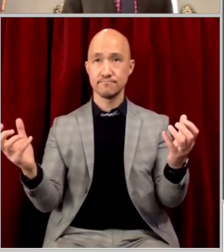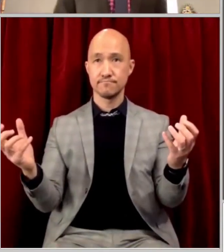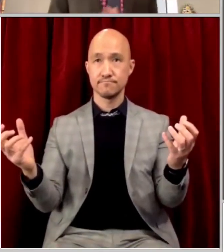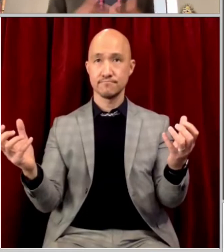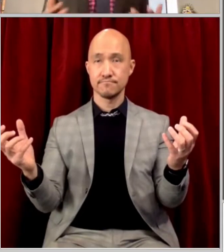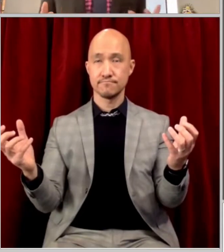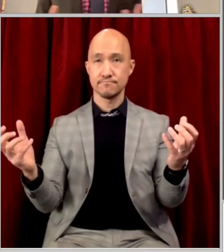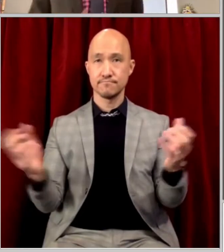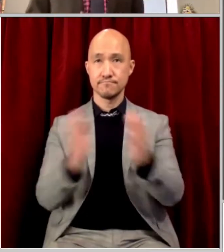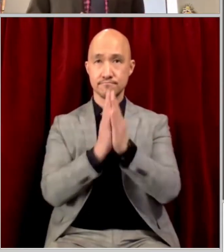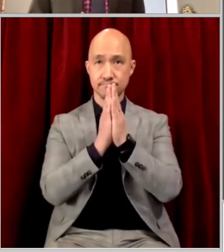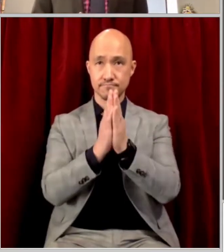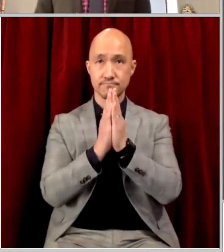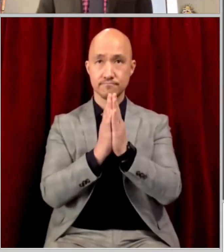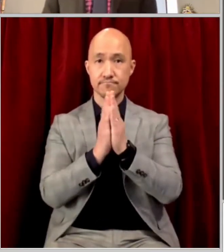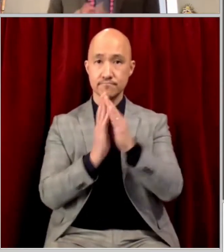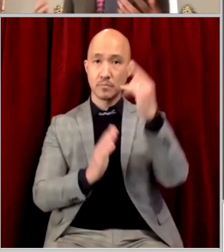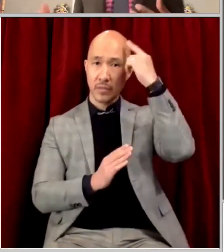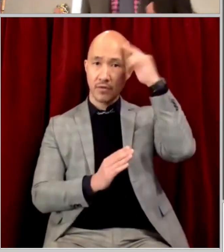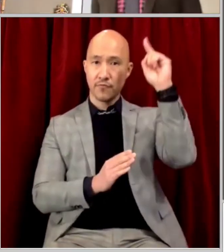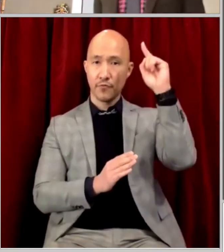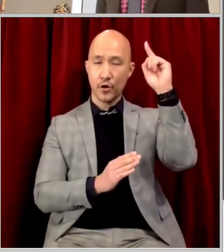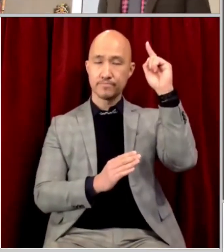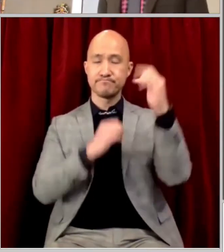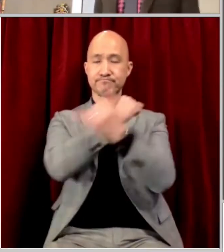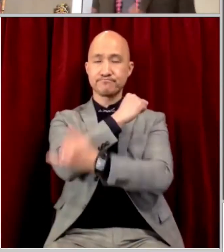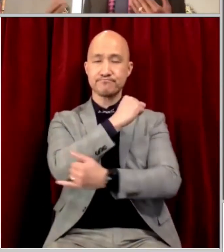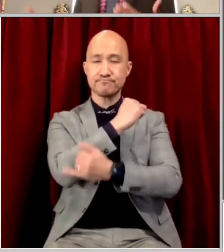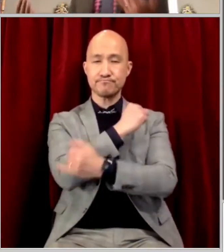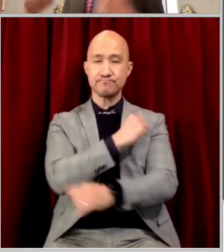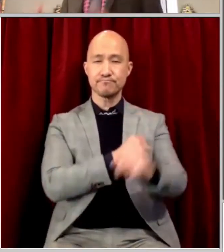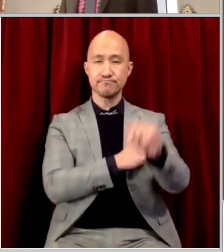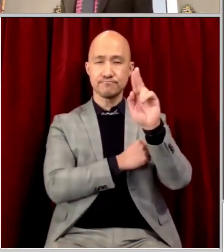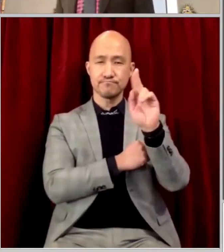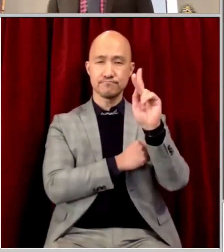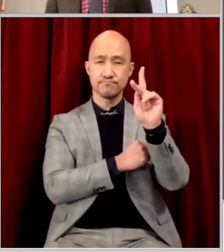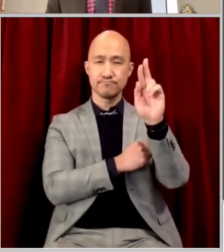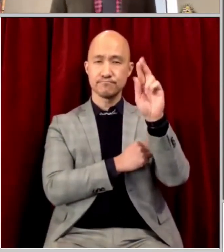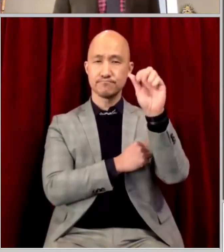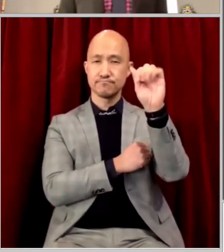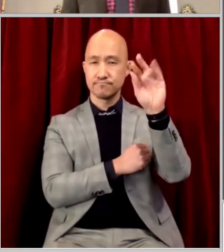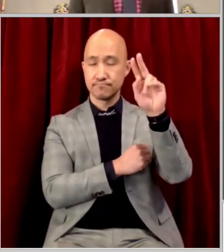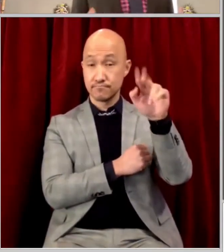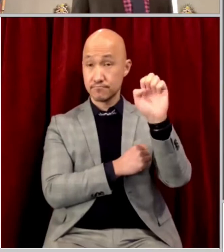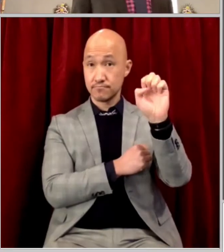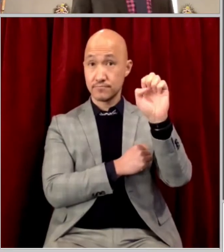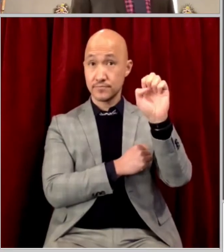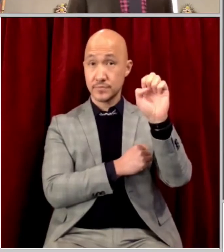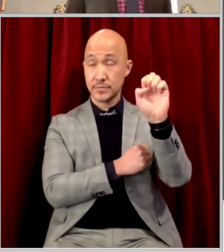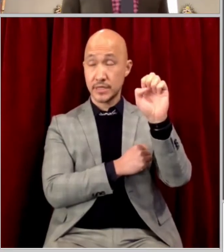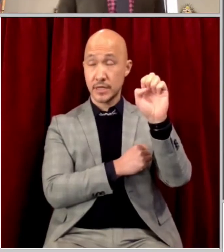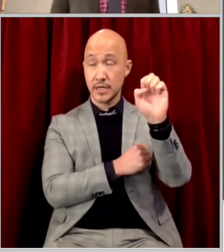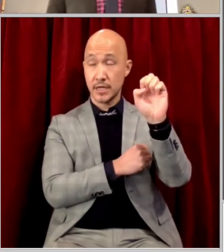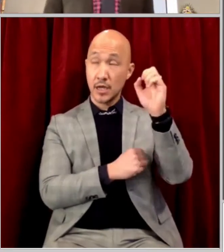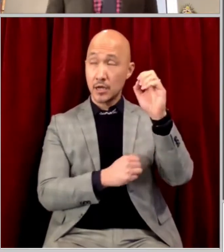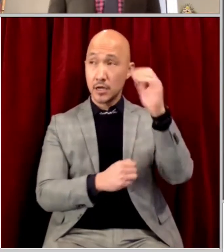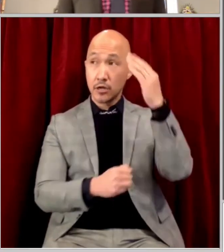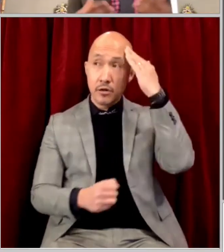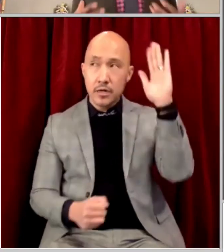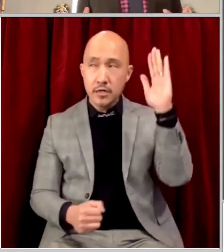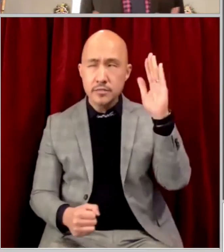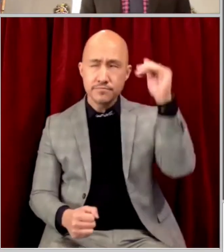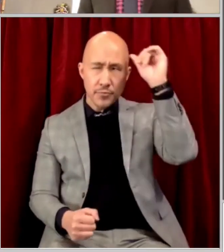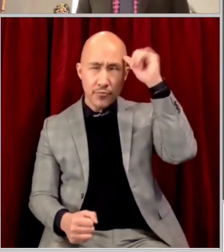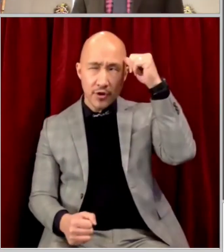lesson today with a prayer for Ukraine. Now, some of you may remember we had a family visiting with us some years ago,